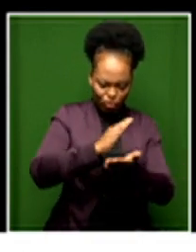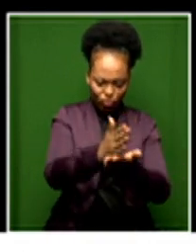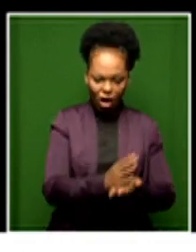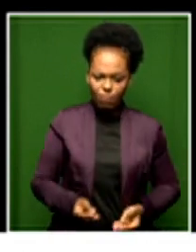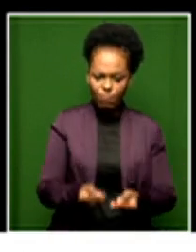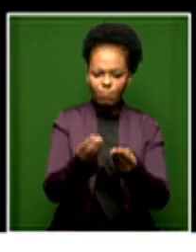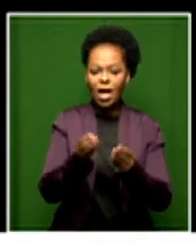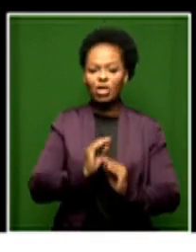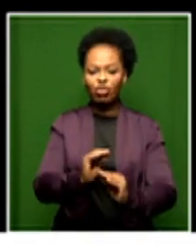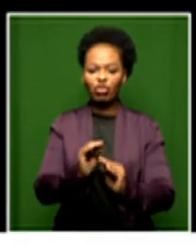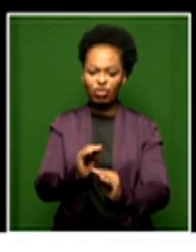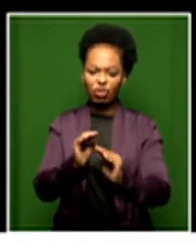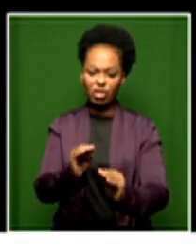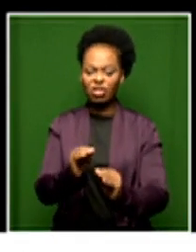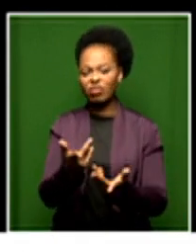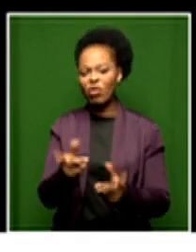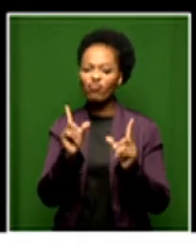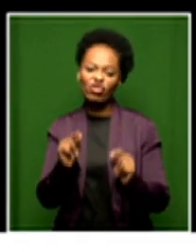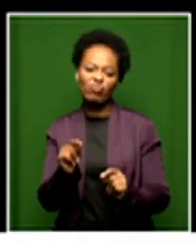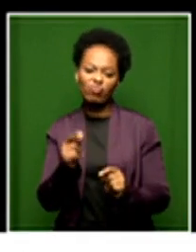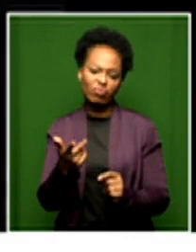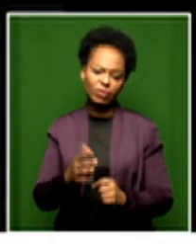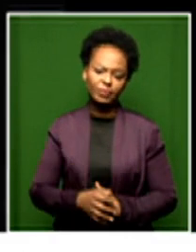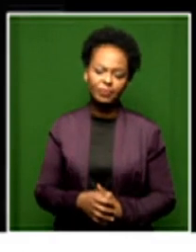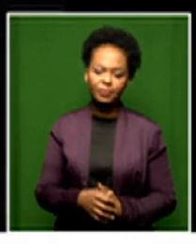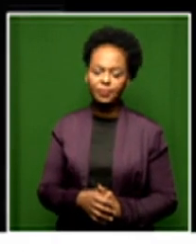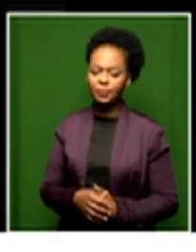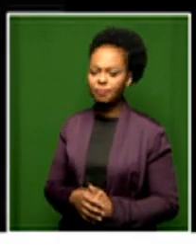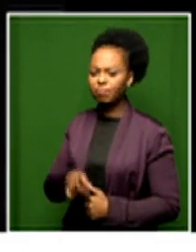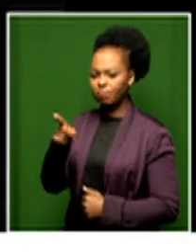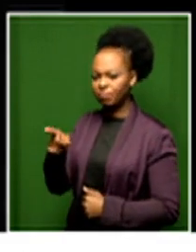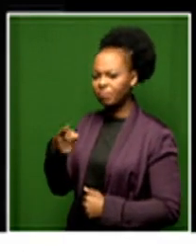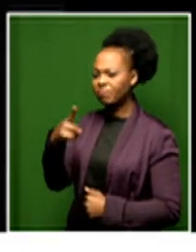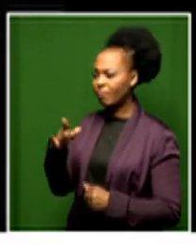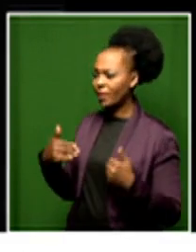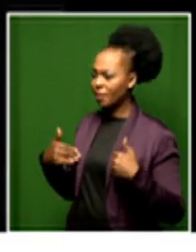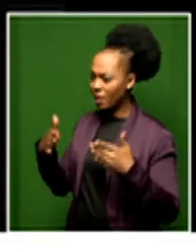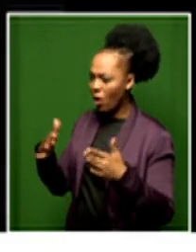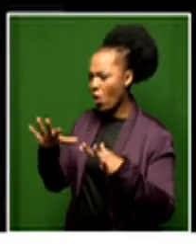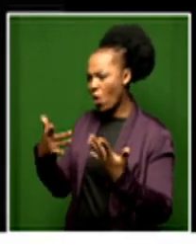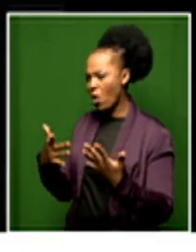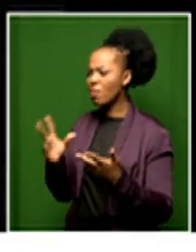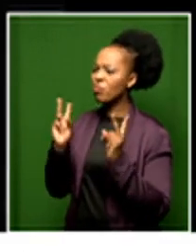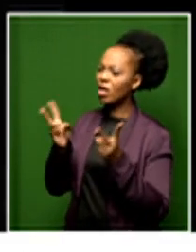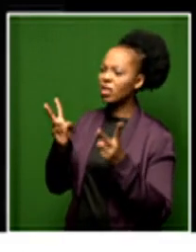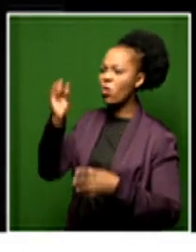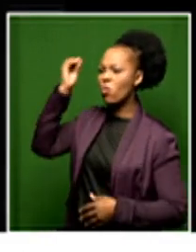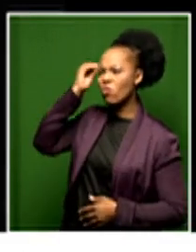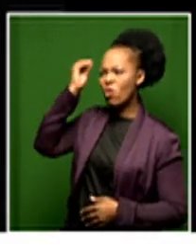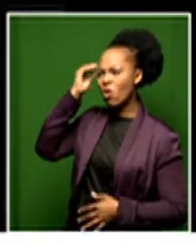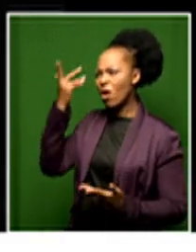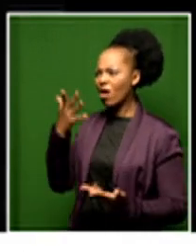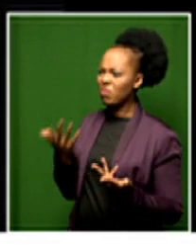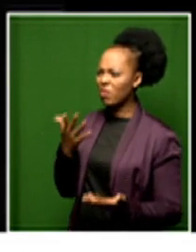affordable price. And who do you cater for? I mean, are those for beginners or simply people who want to up their